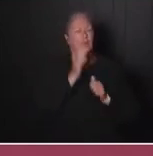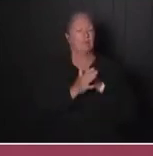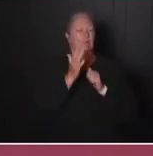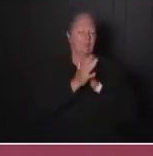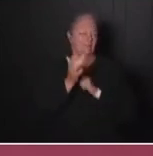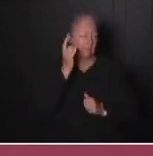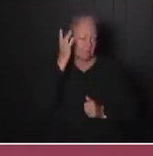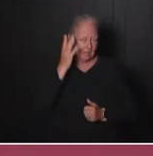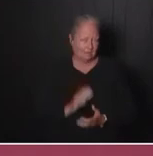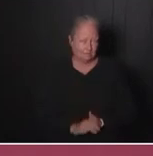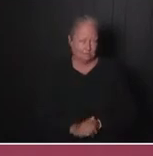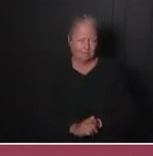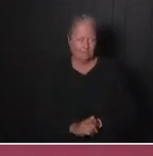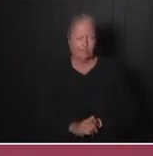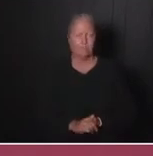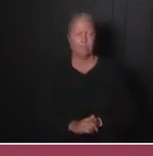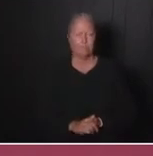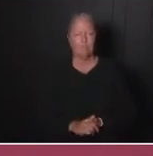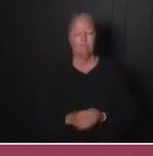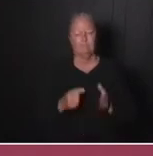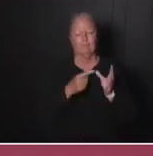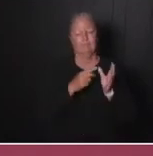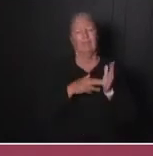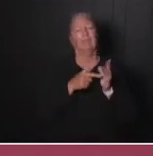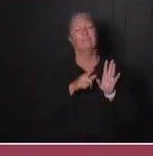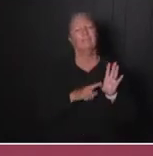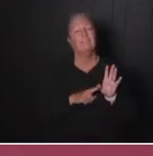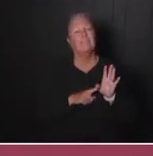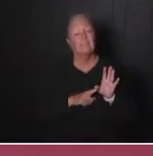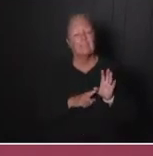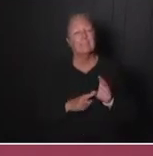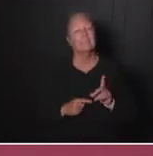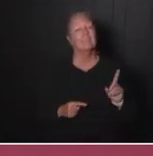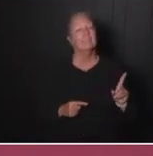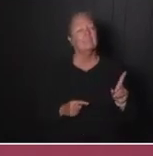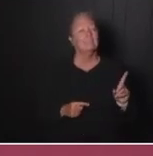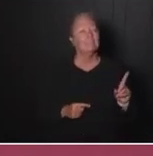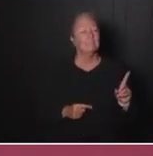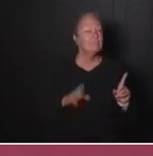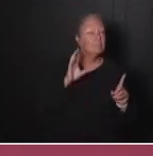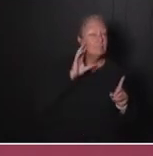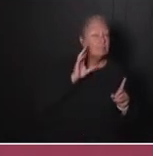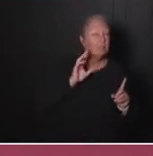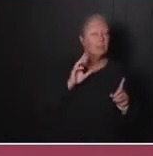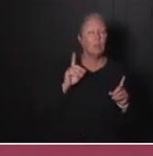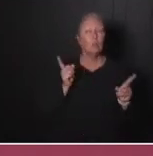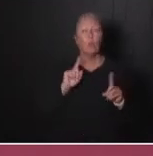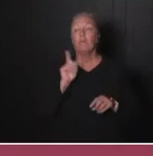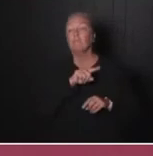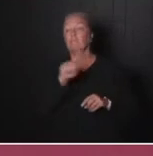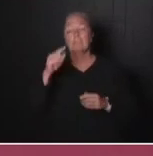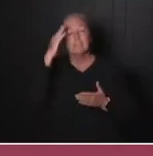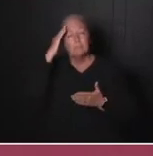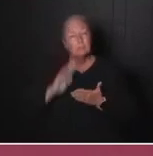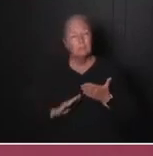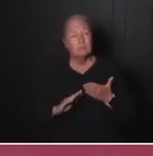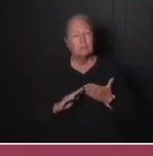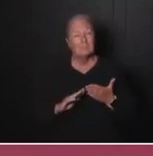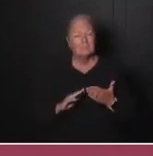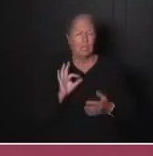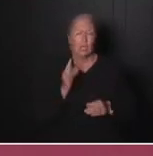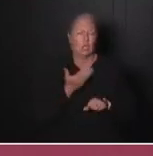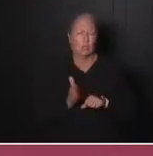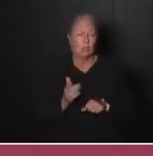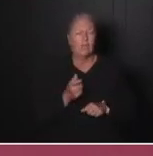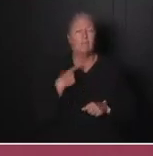it. Anthony hasn't just heard lately what people go through. It's not news to him. It's why he's always been